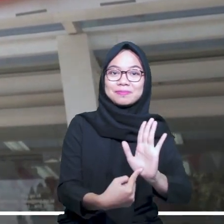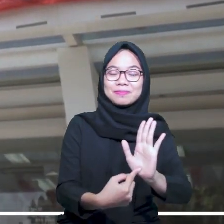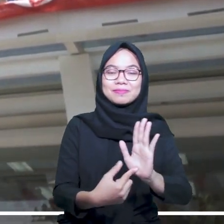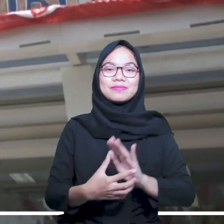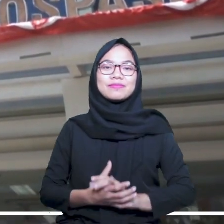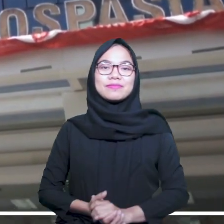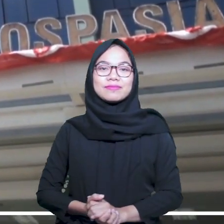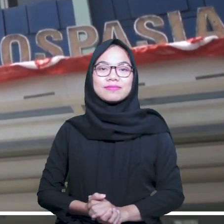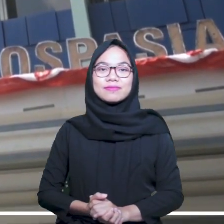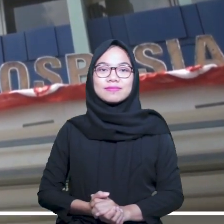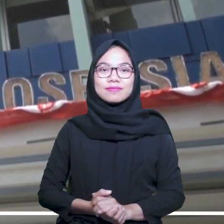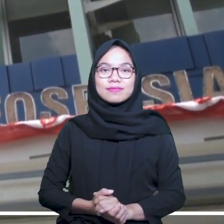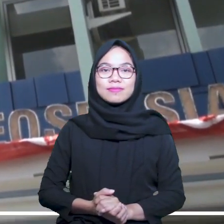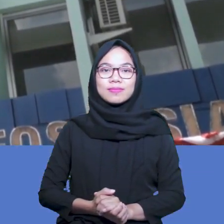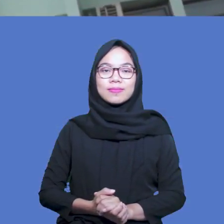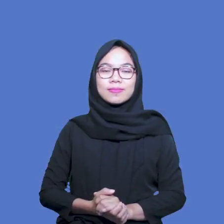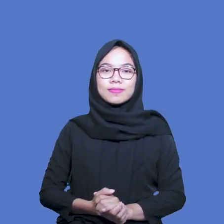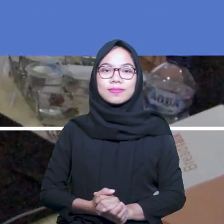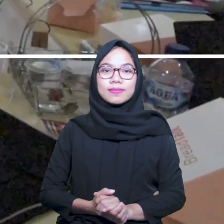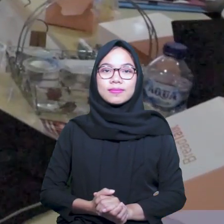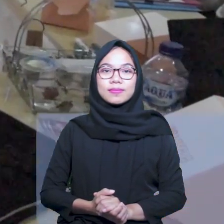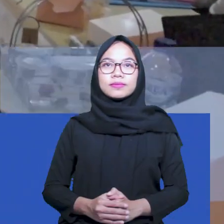to provide information on the matter.